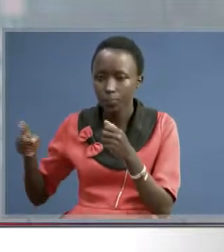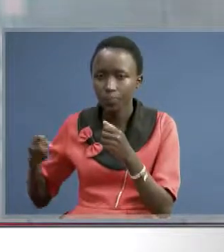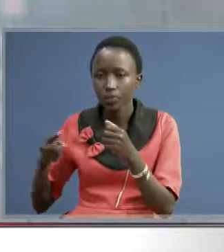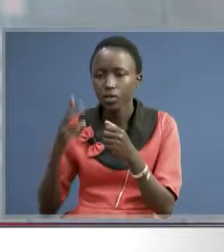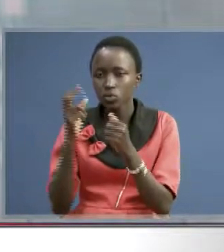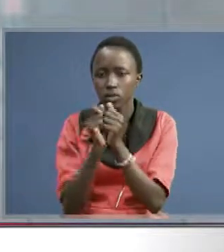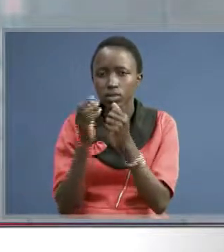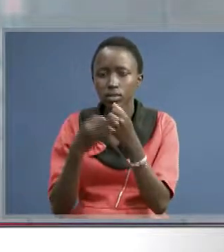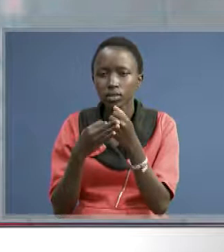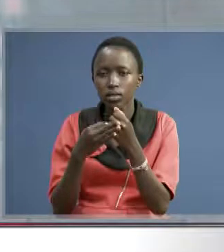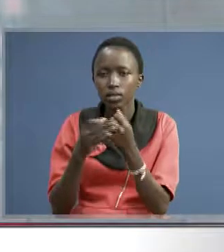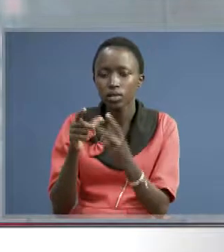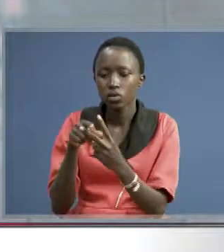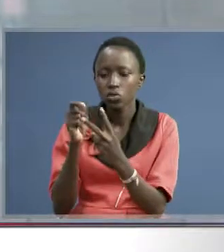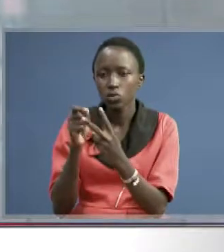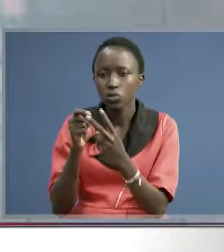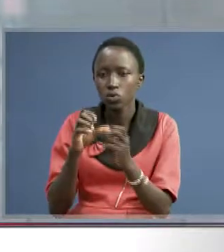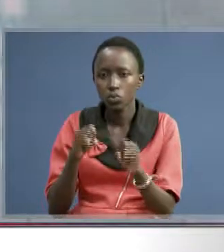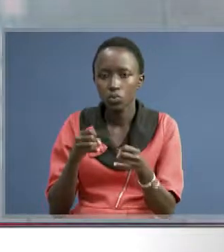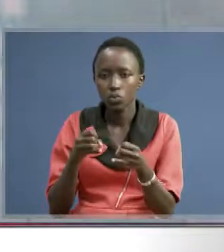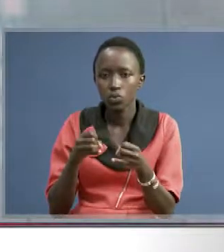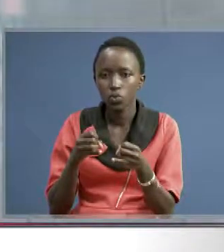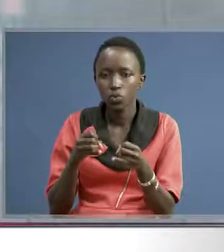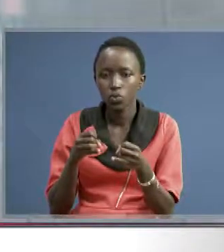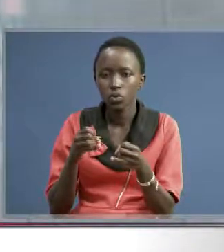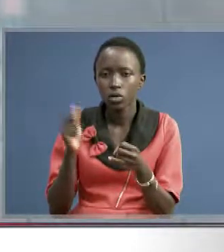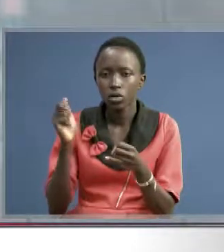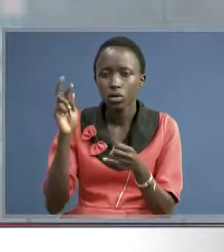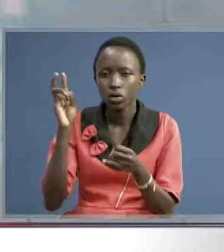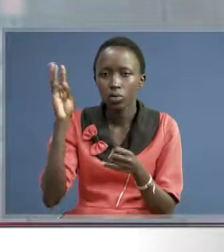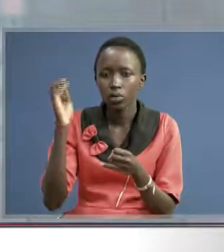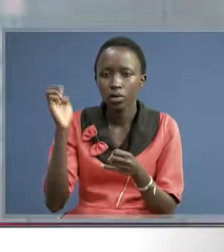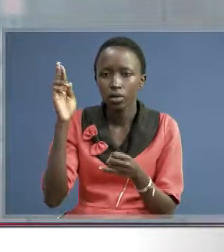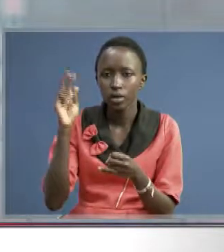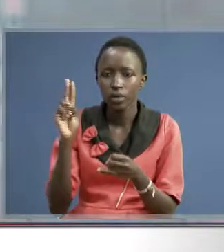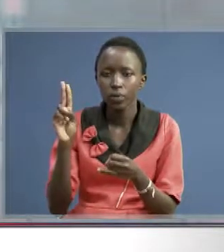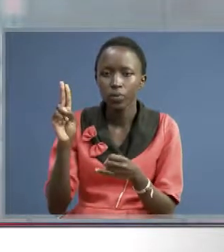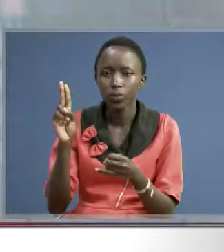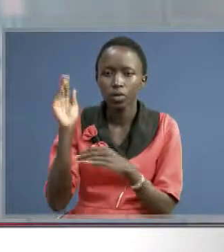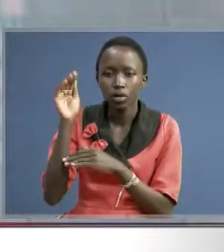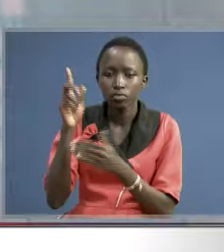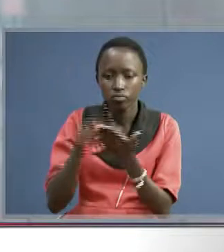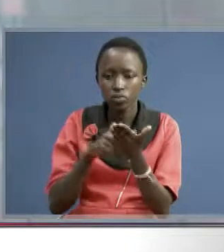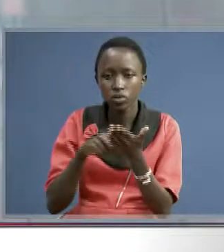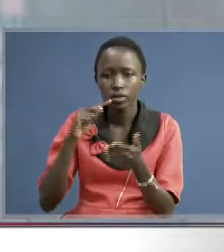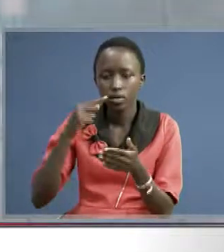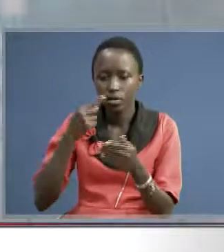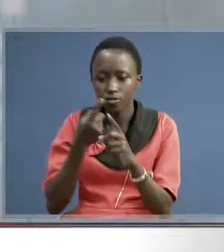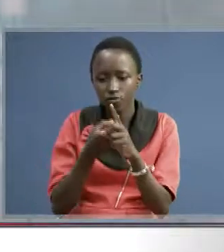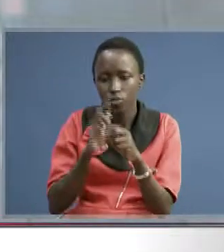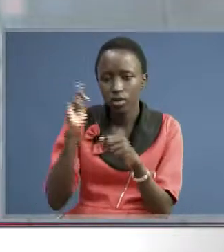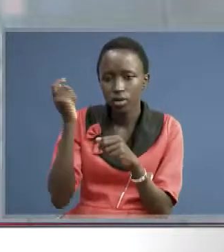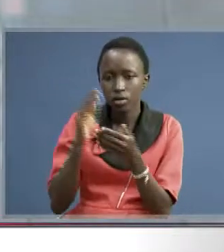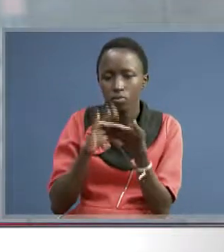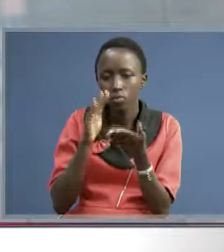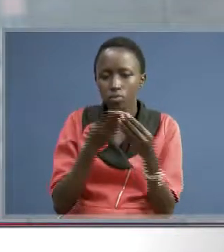2018, even as the newly appointed commissioner of Arumeru district in Tanzania called for a ban of carrots from Kenya. This